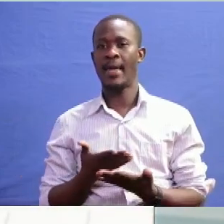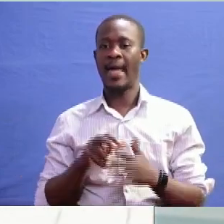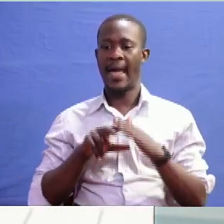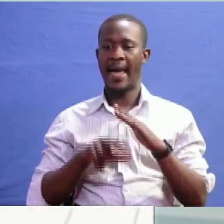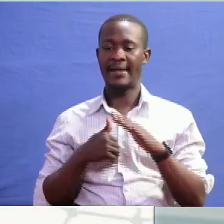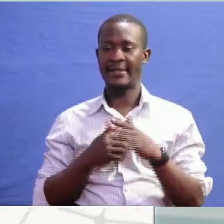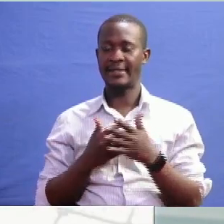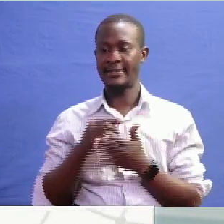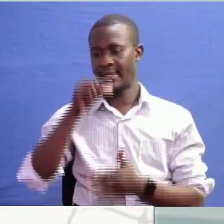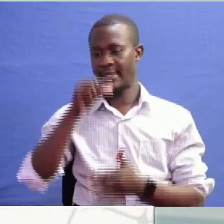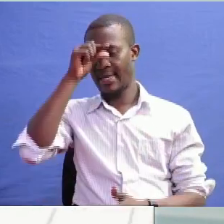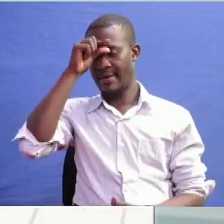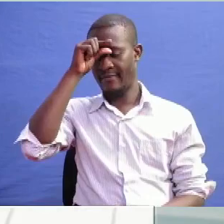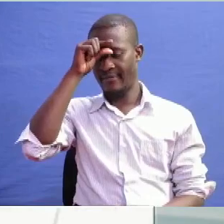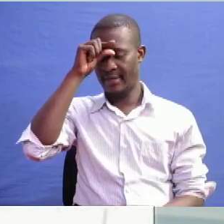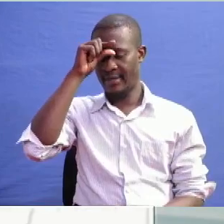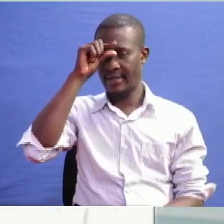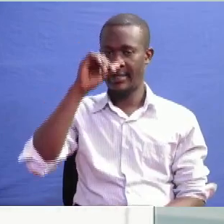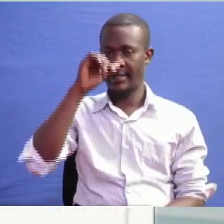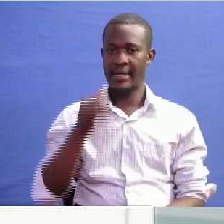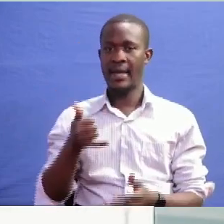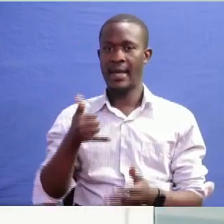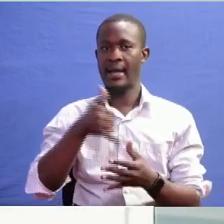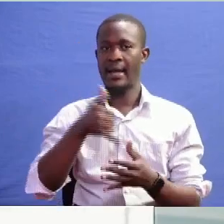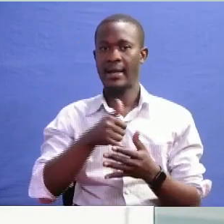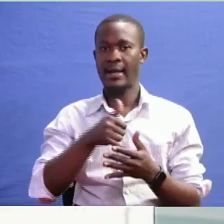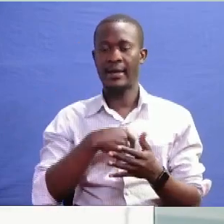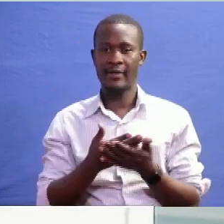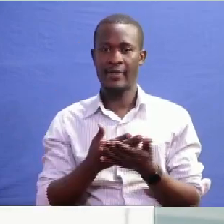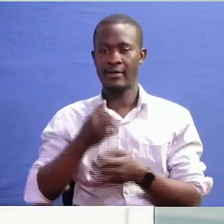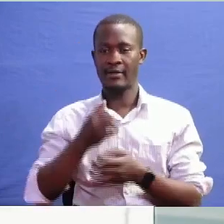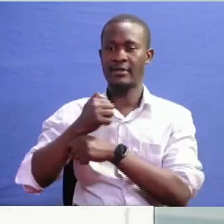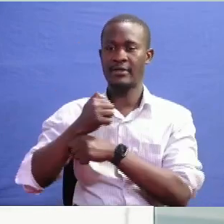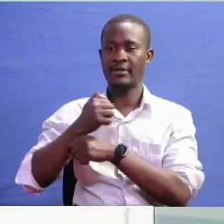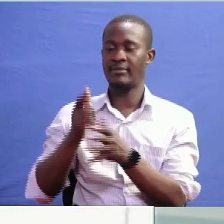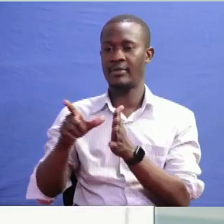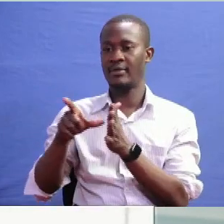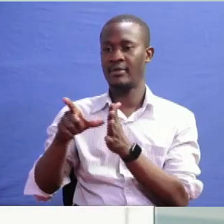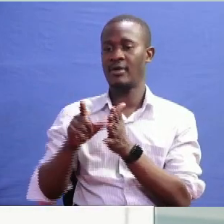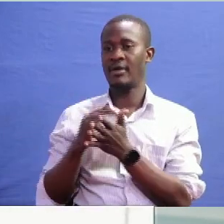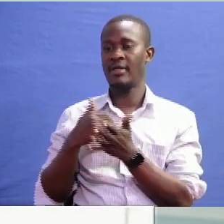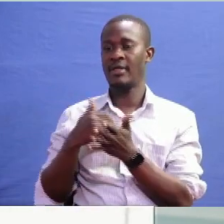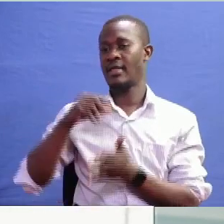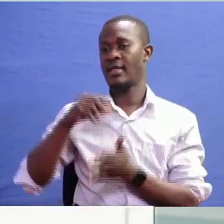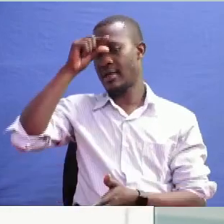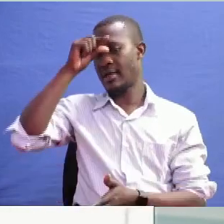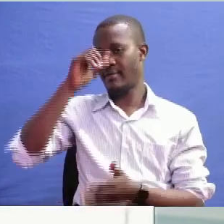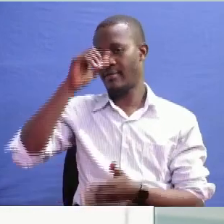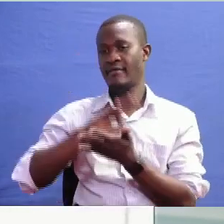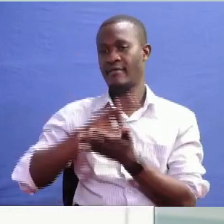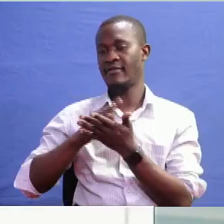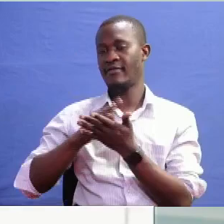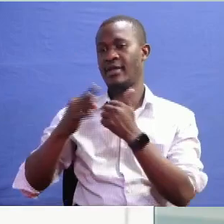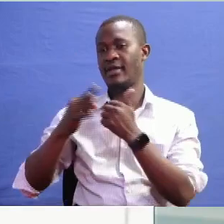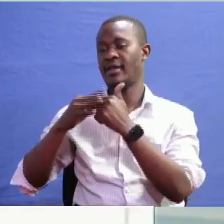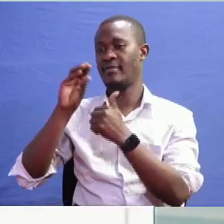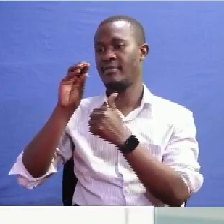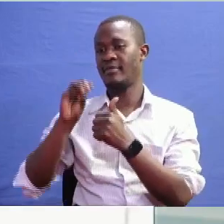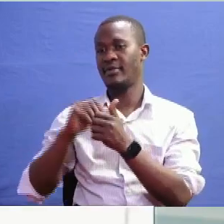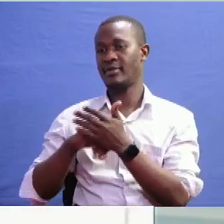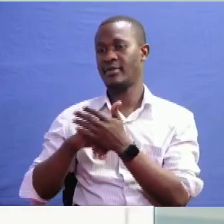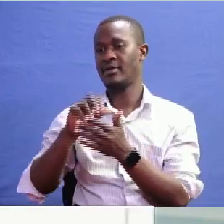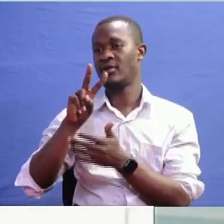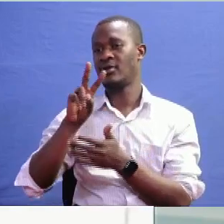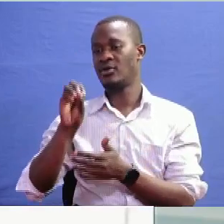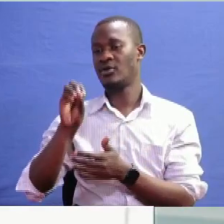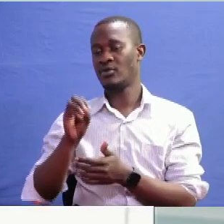course, the government, including the scholarship plus loan, the government funded 80% of this. 20,